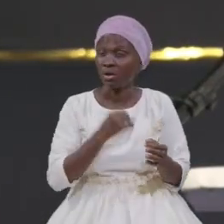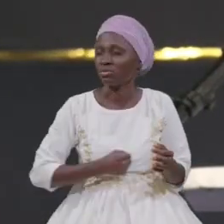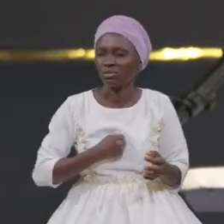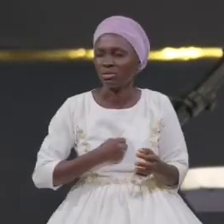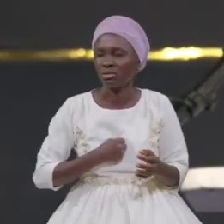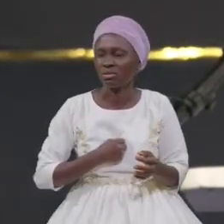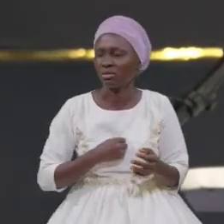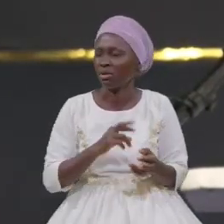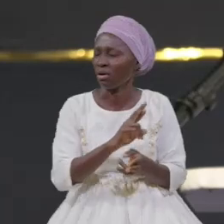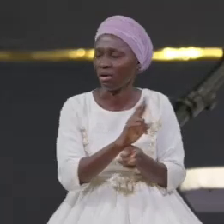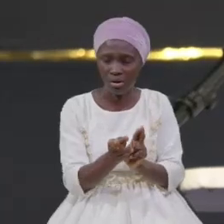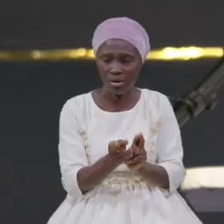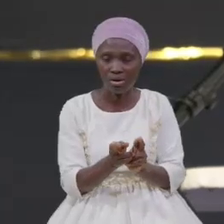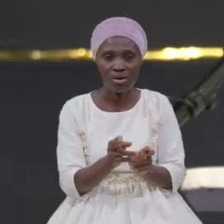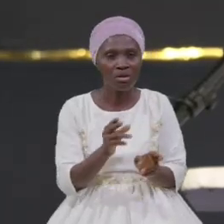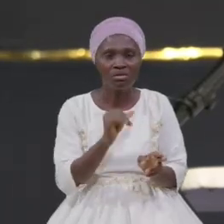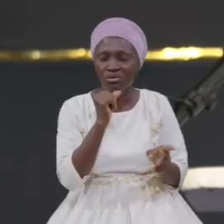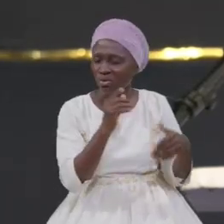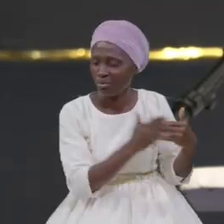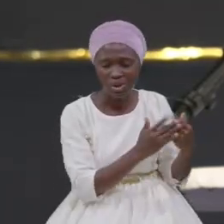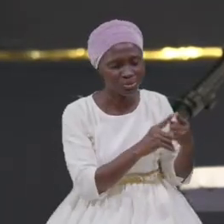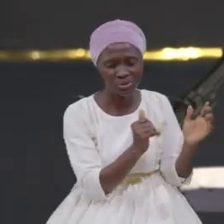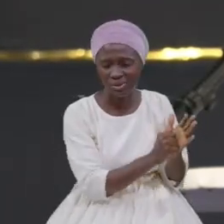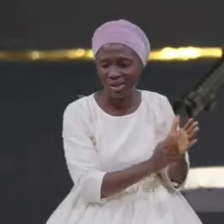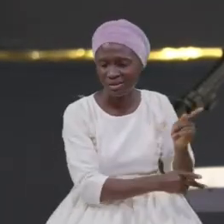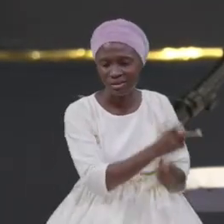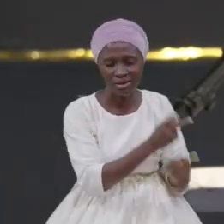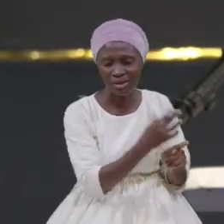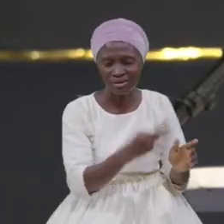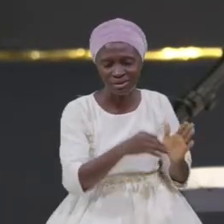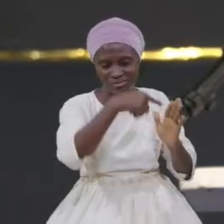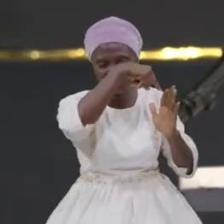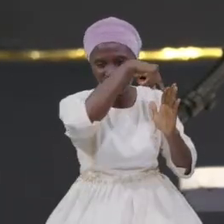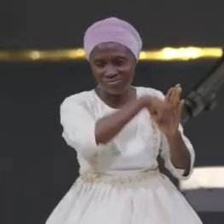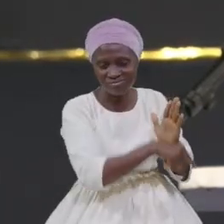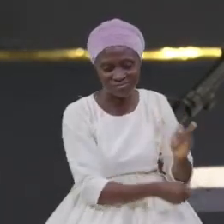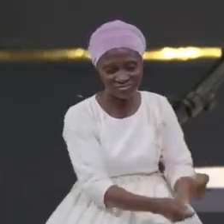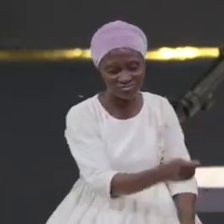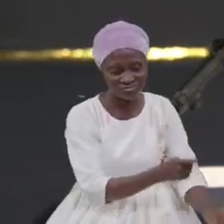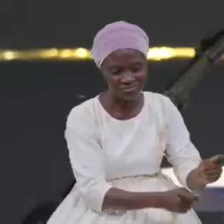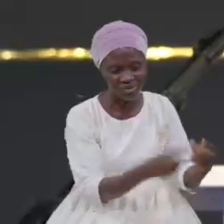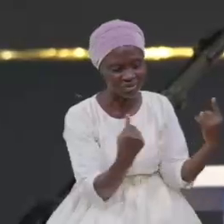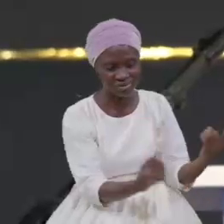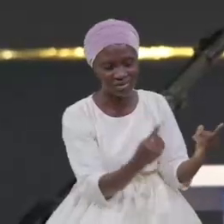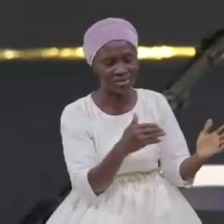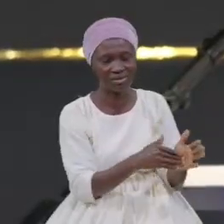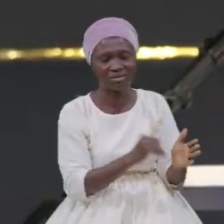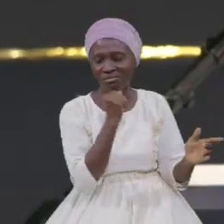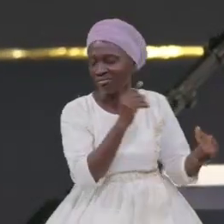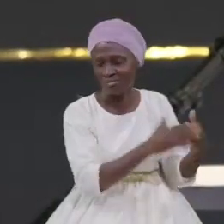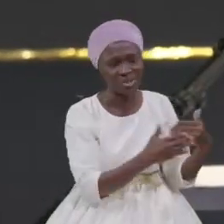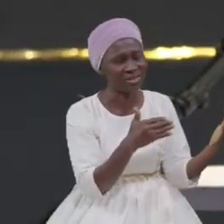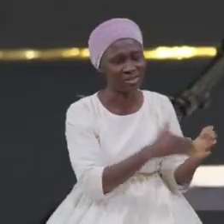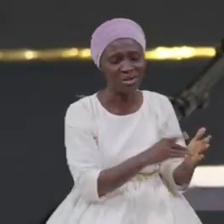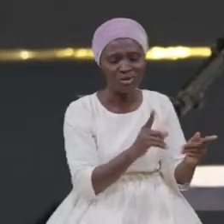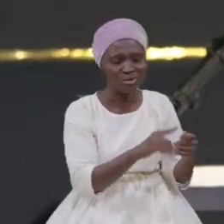that kind of dungeon again, to that kind of well again, to that kind of